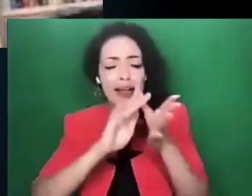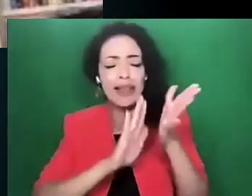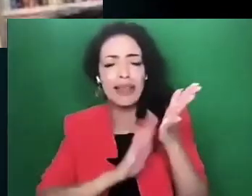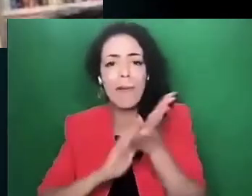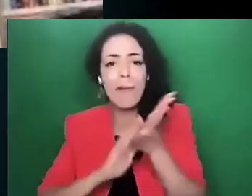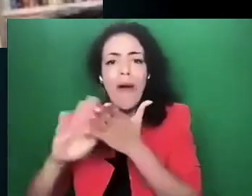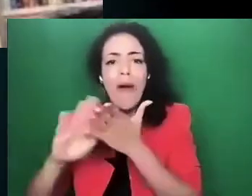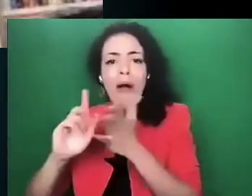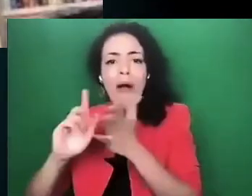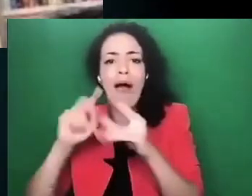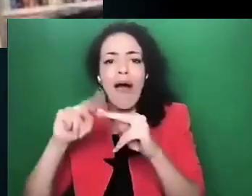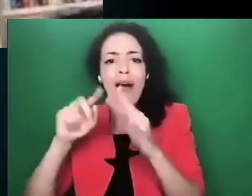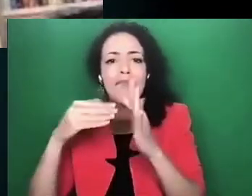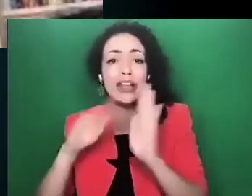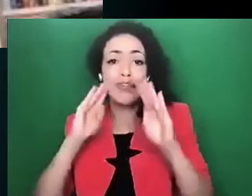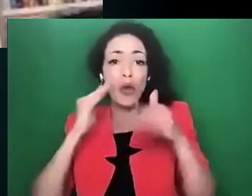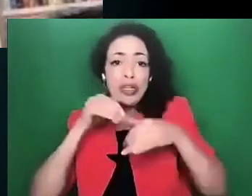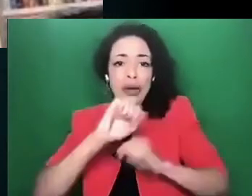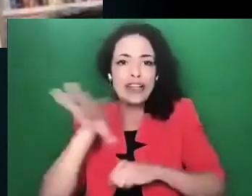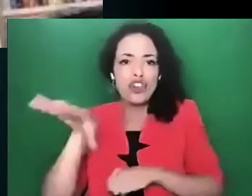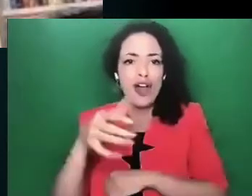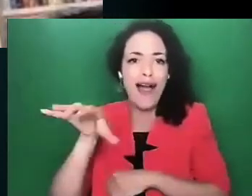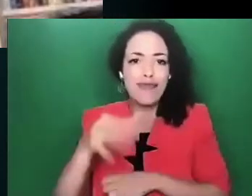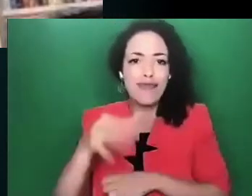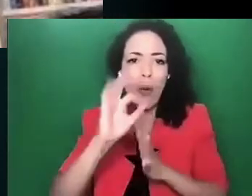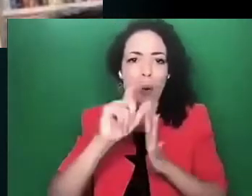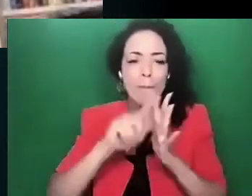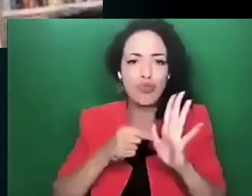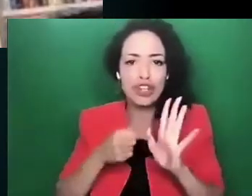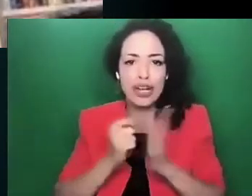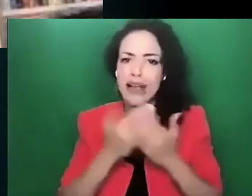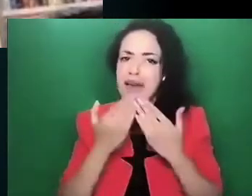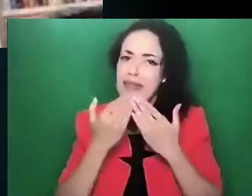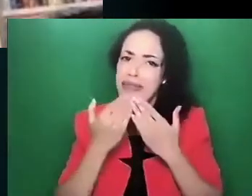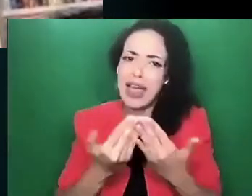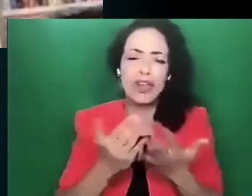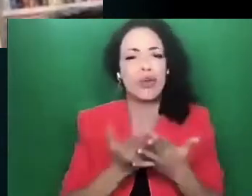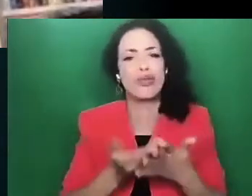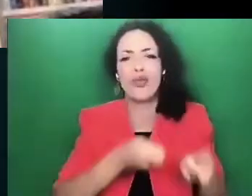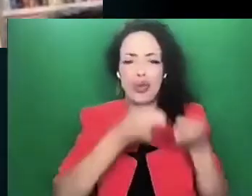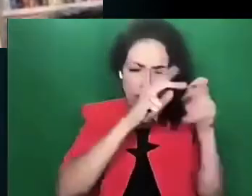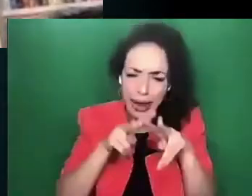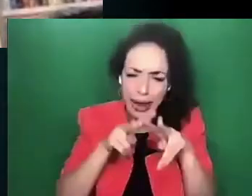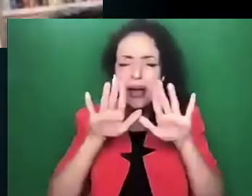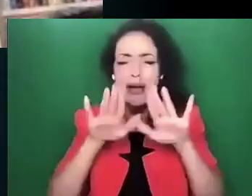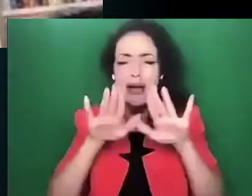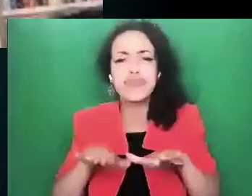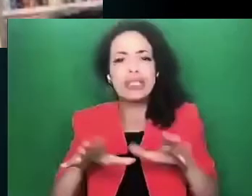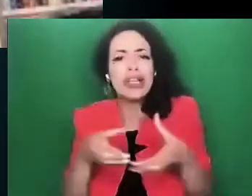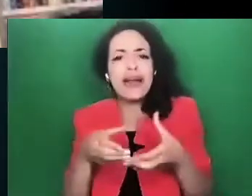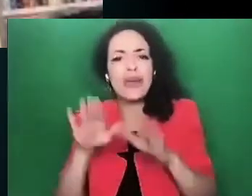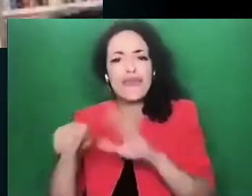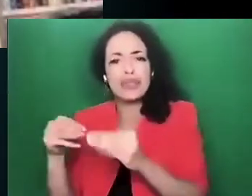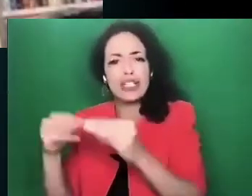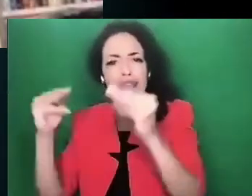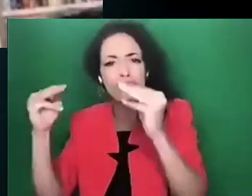you, friends and colleagues at Shubbak, the British Council, and the British Museum for making this event happen. I will now hand over back to David.